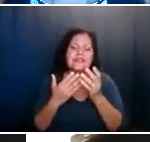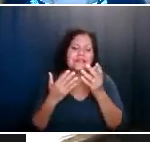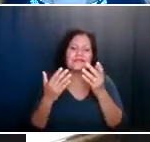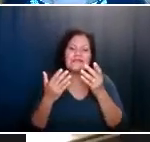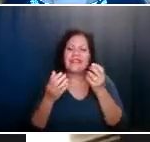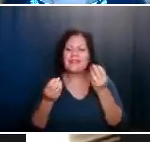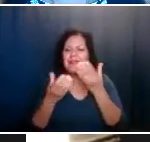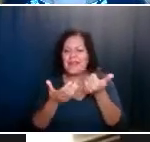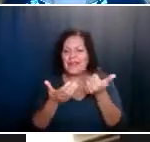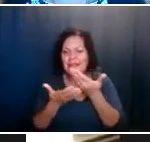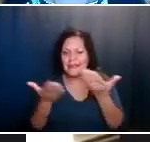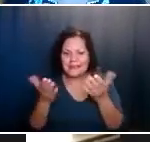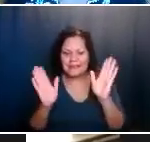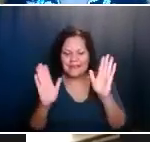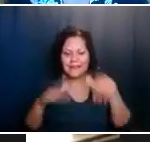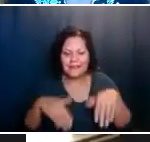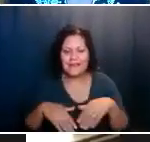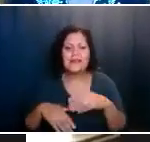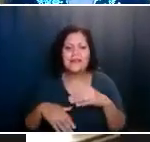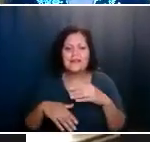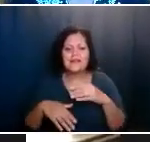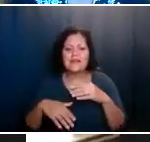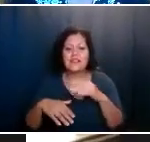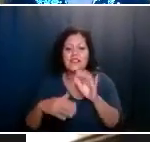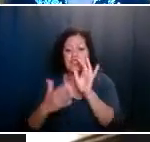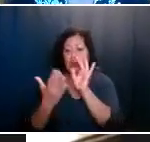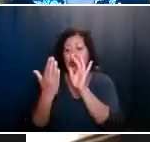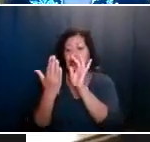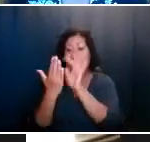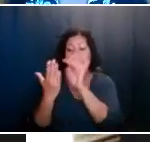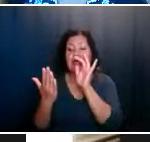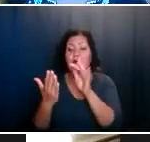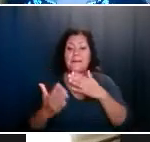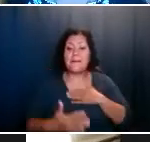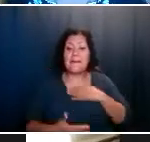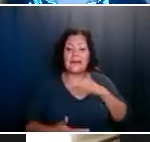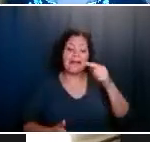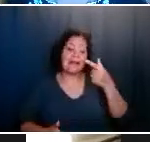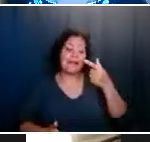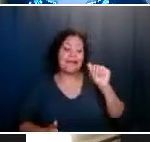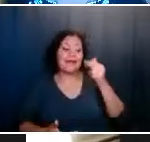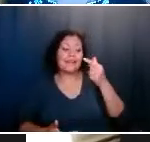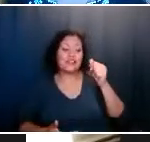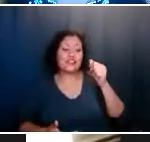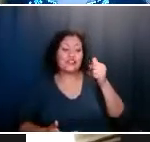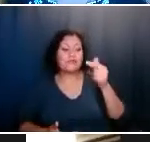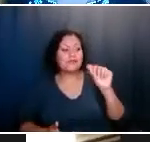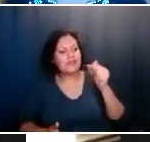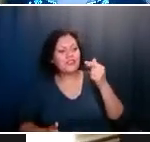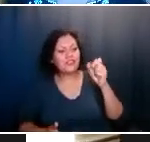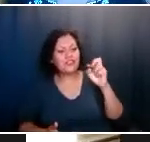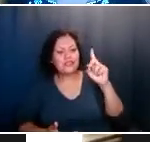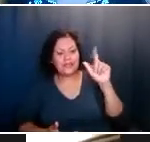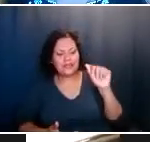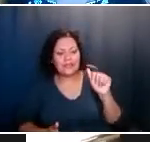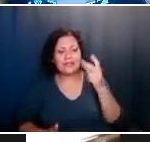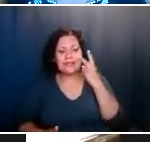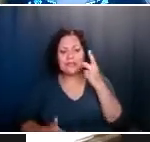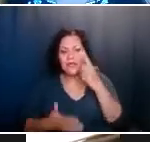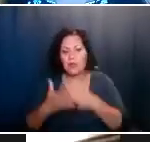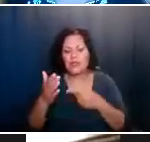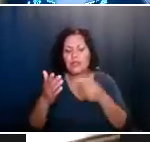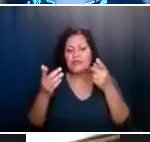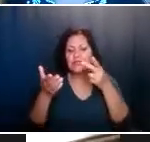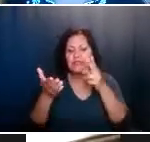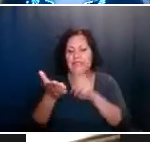you can just click on My Agenda to see the things that you've signed up to attend today. And then you don't have to